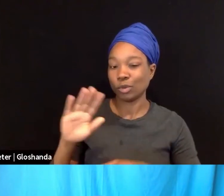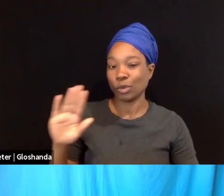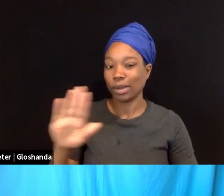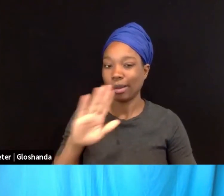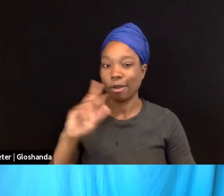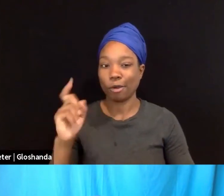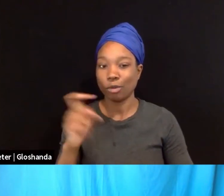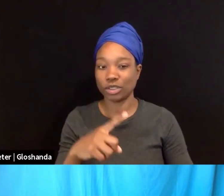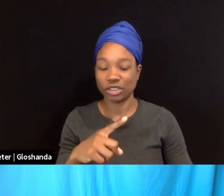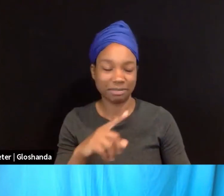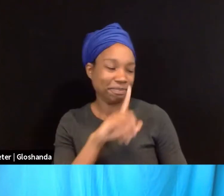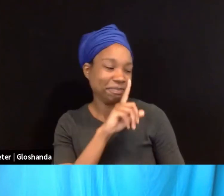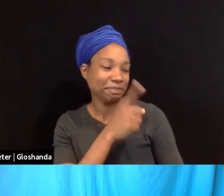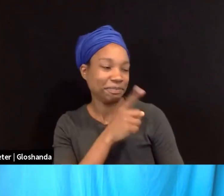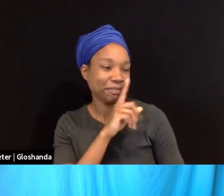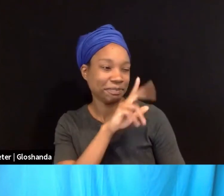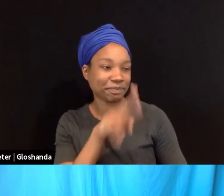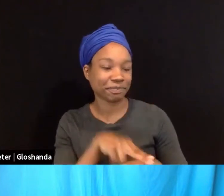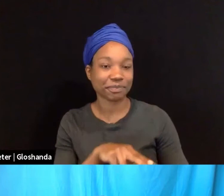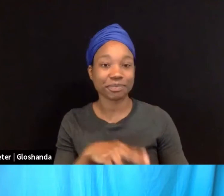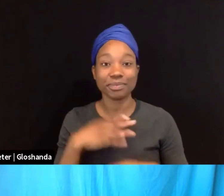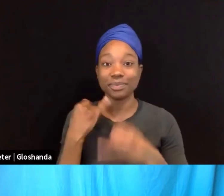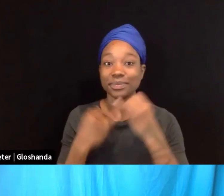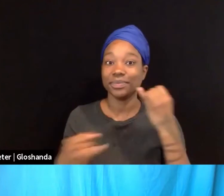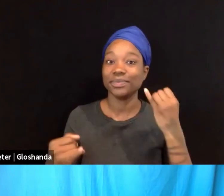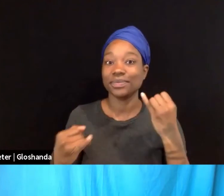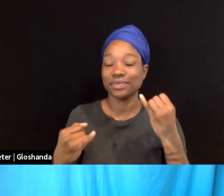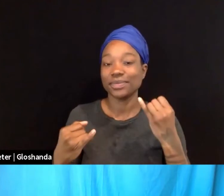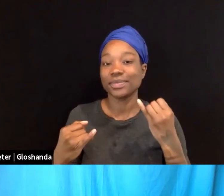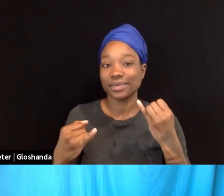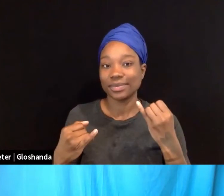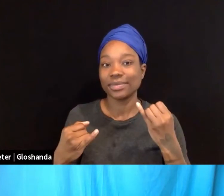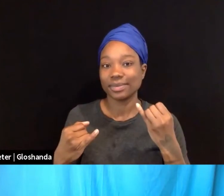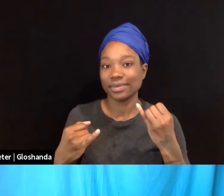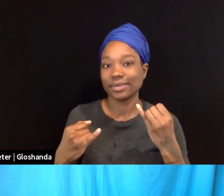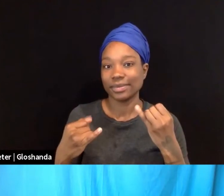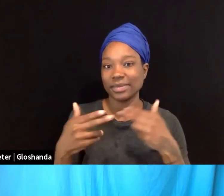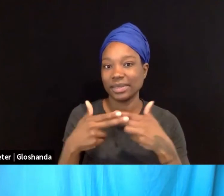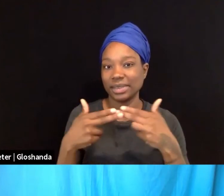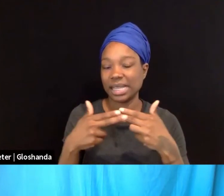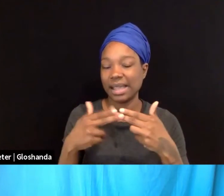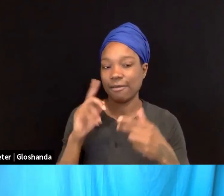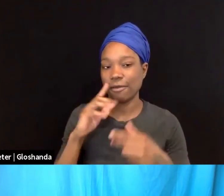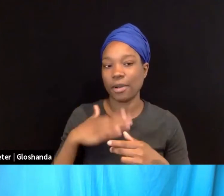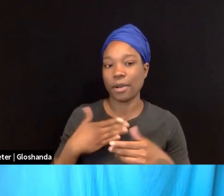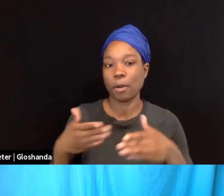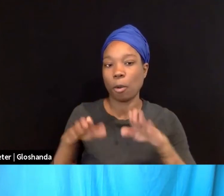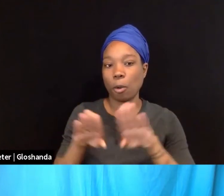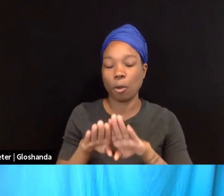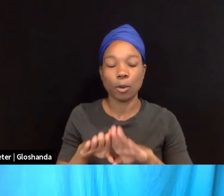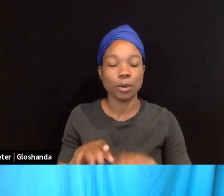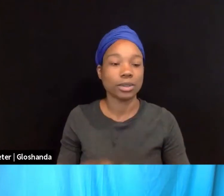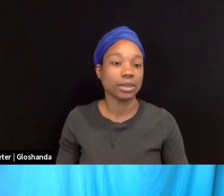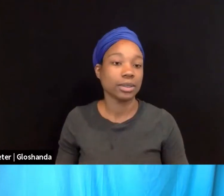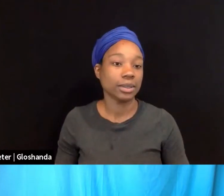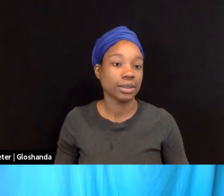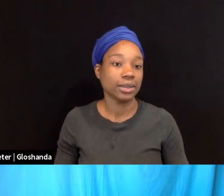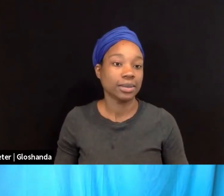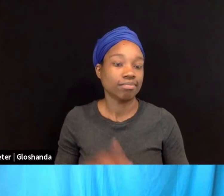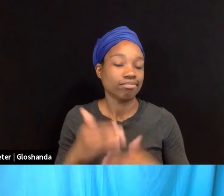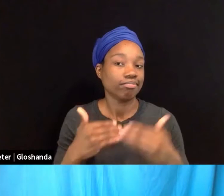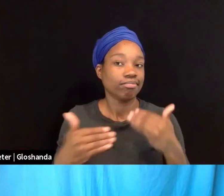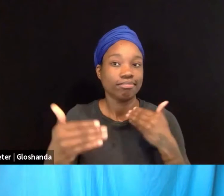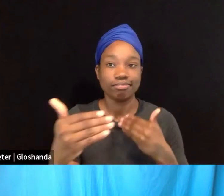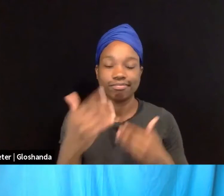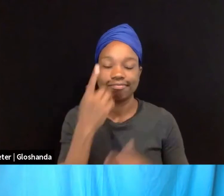just go to the last slide on closing. As we move forward, looking at